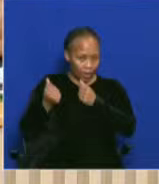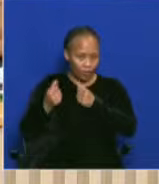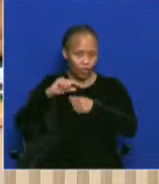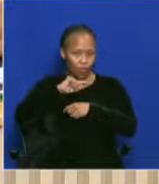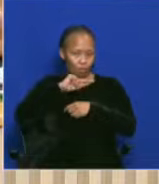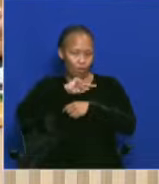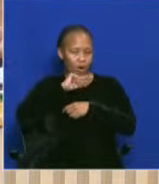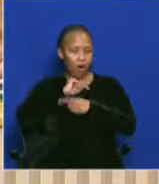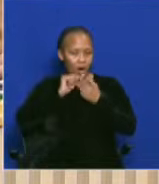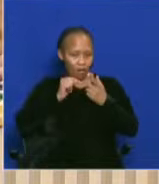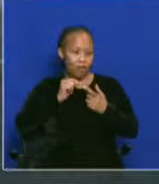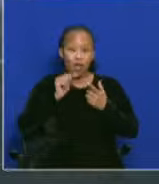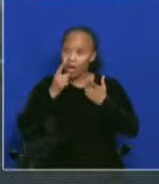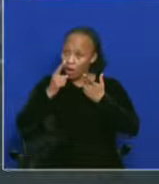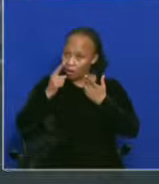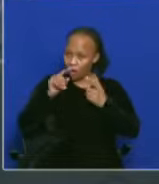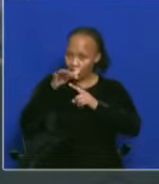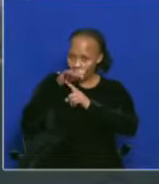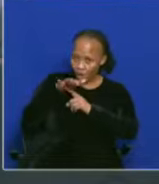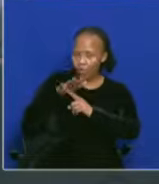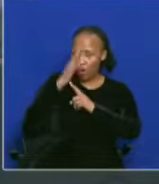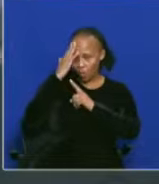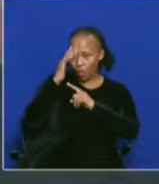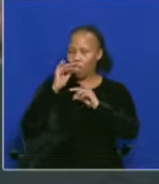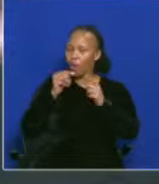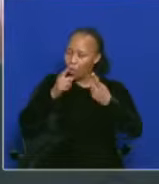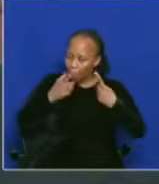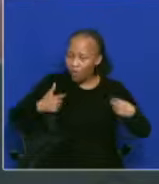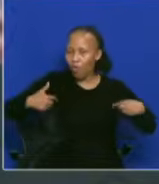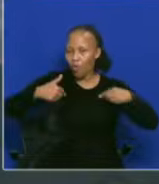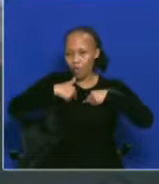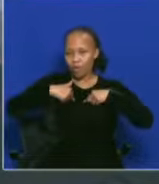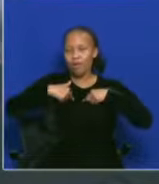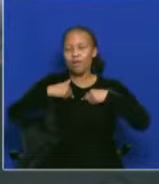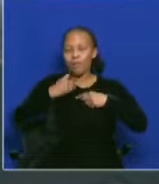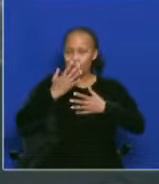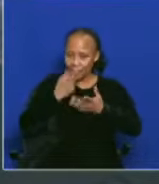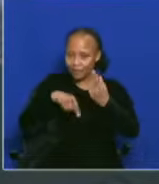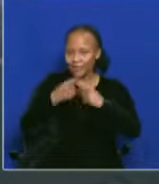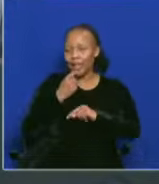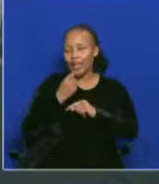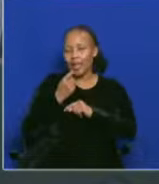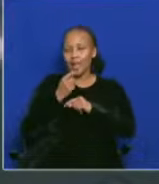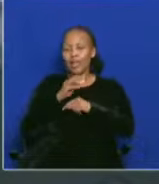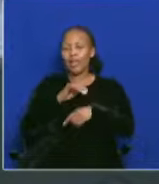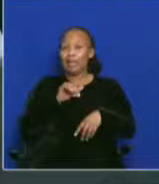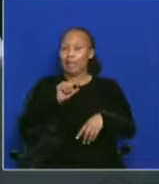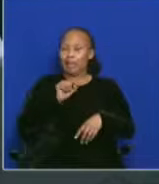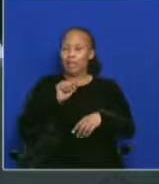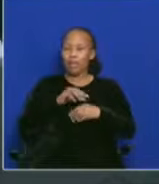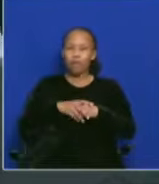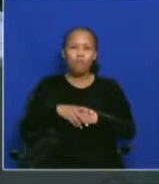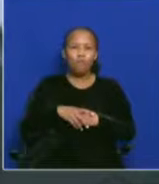but it seems to be... We is not you or they, it's we. It's we.